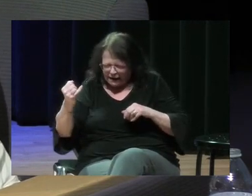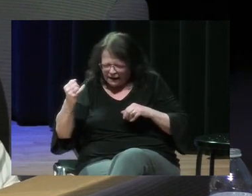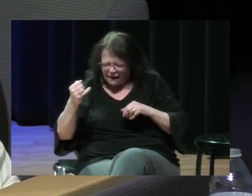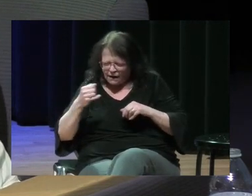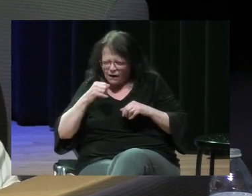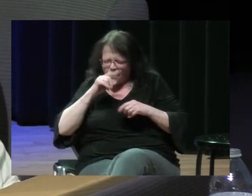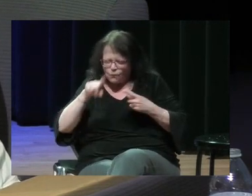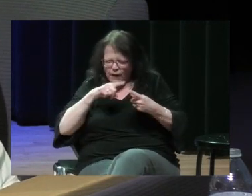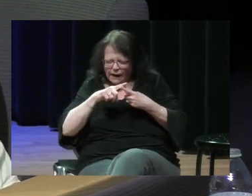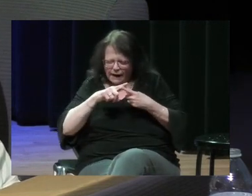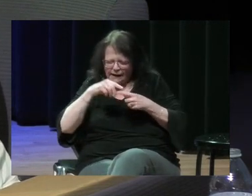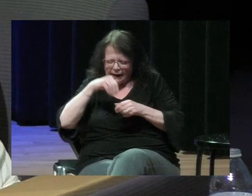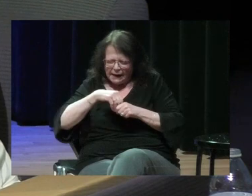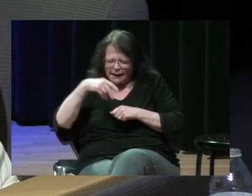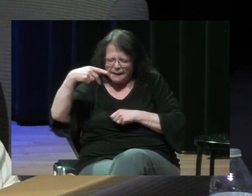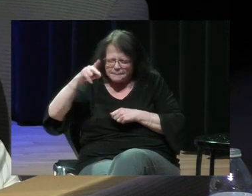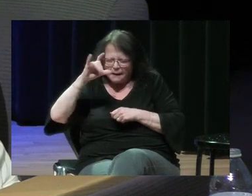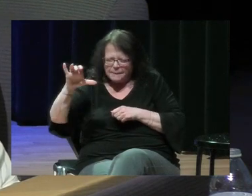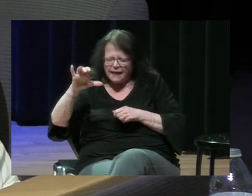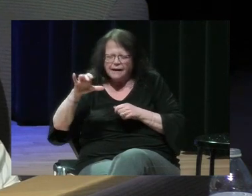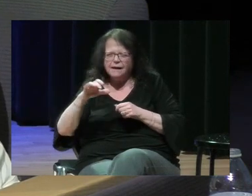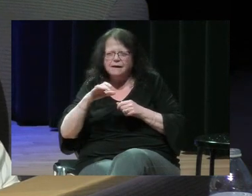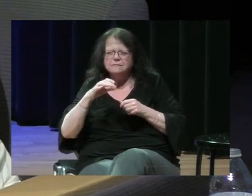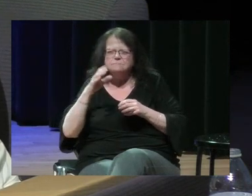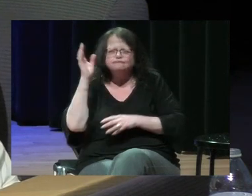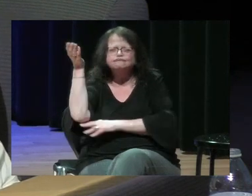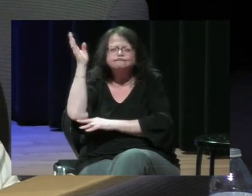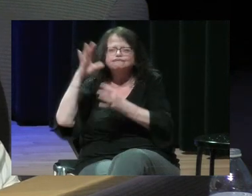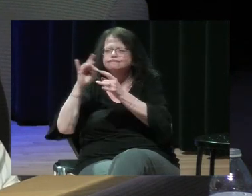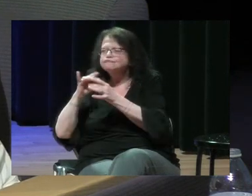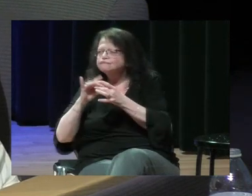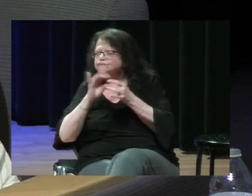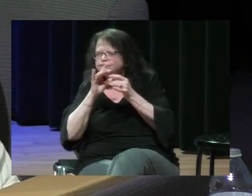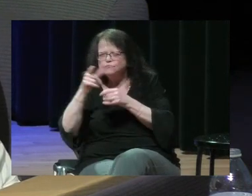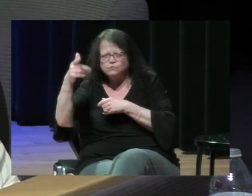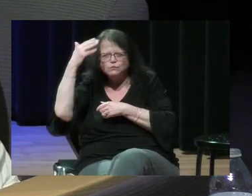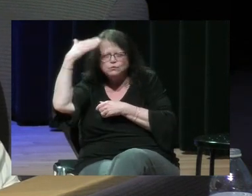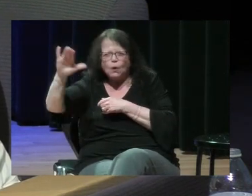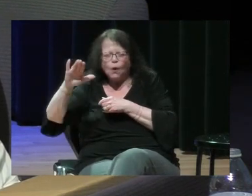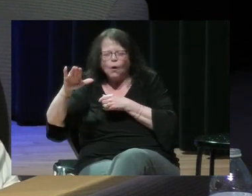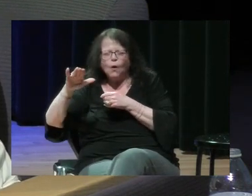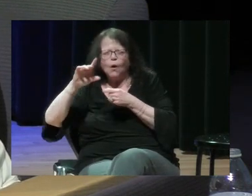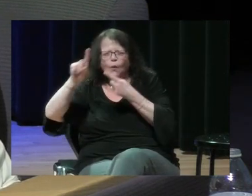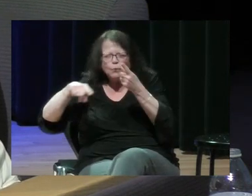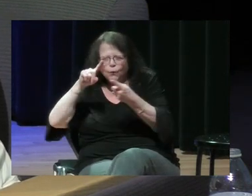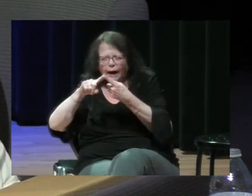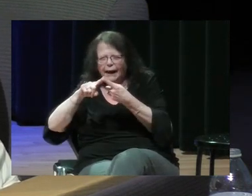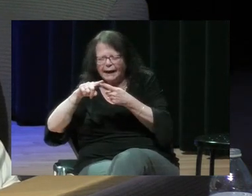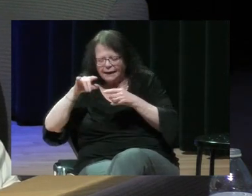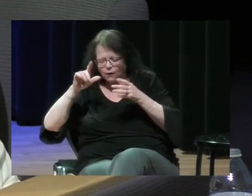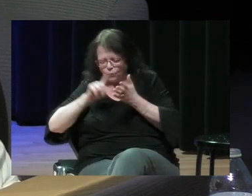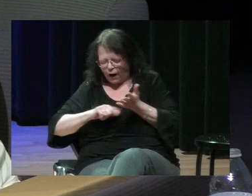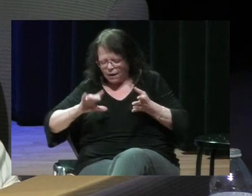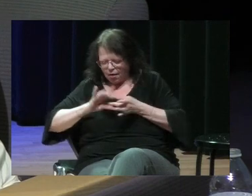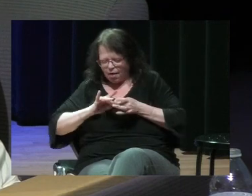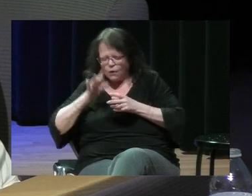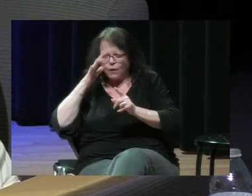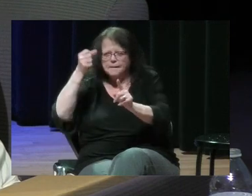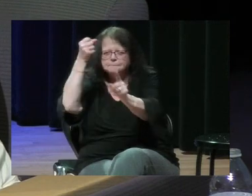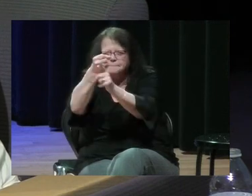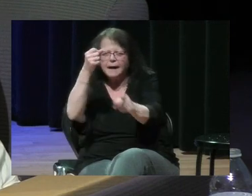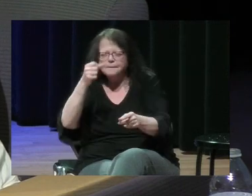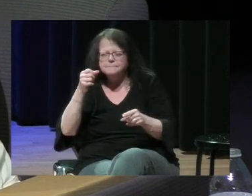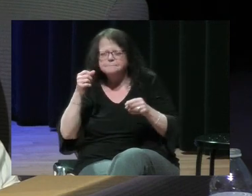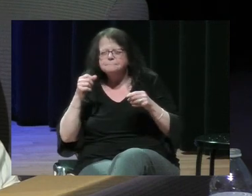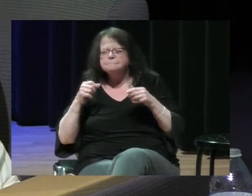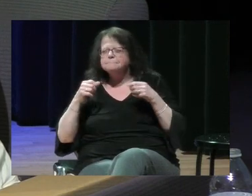public what is going to connect with someone and how it's going to connect with them and what it's going to mean in their lives. There are things that people come up